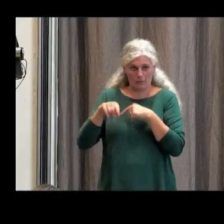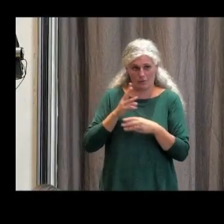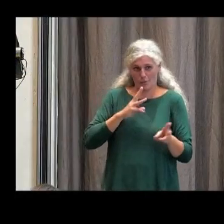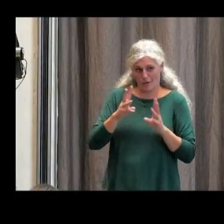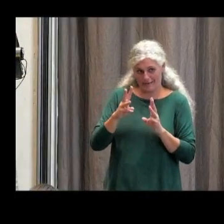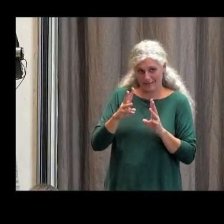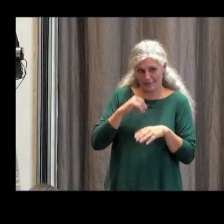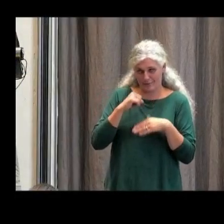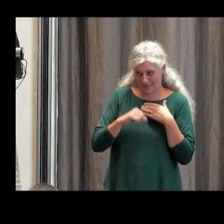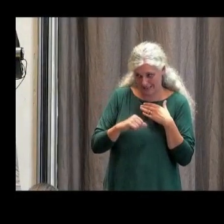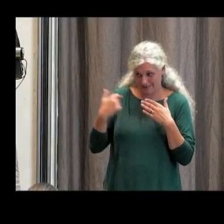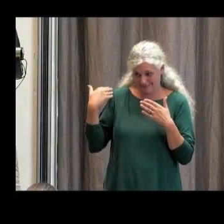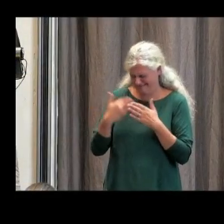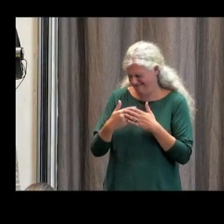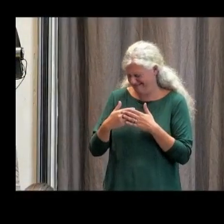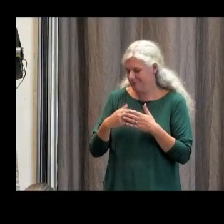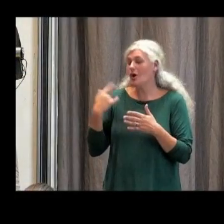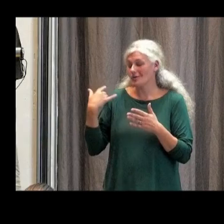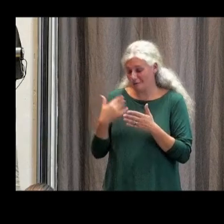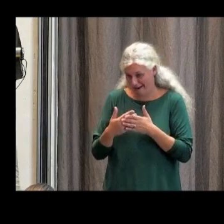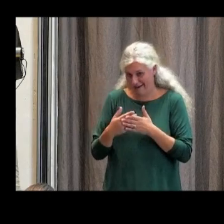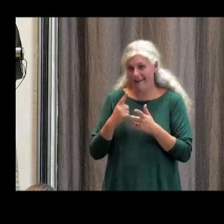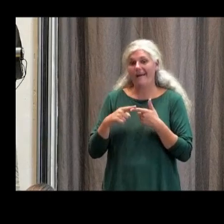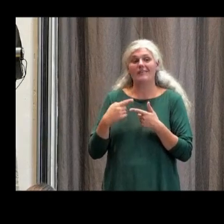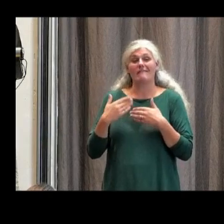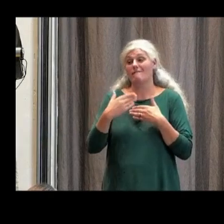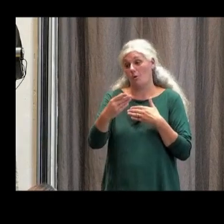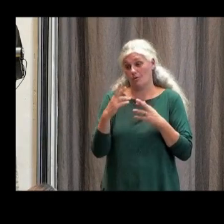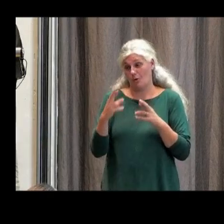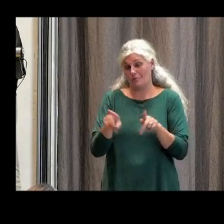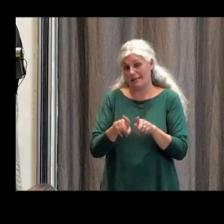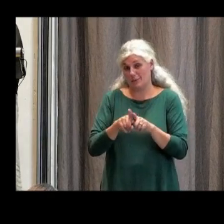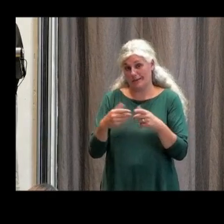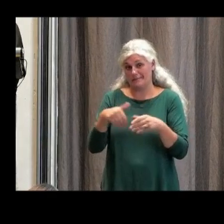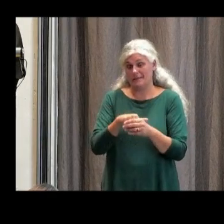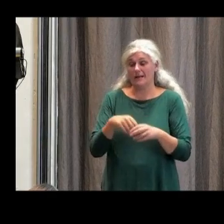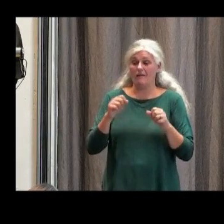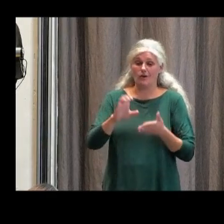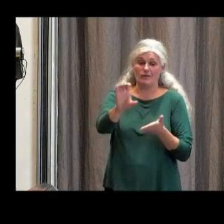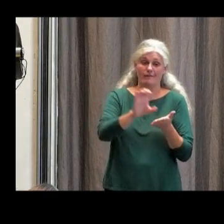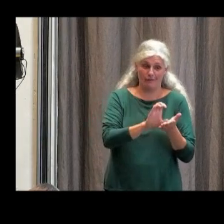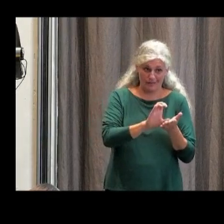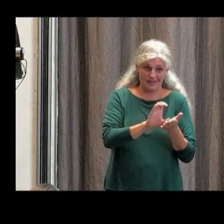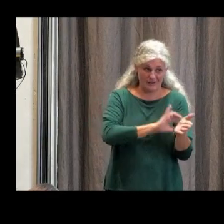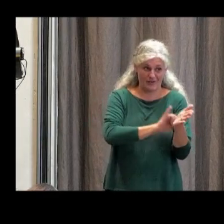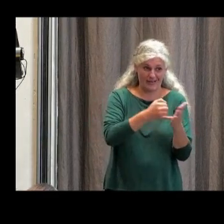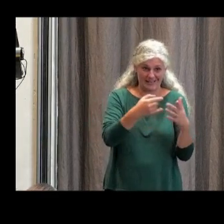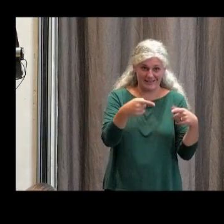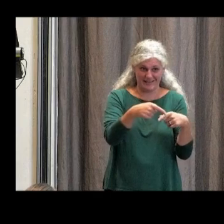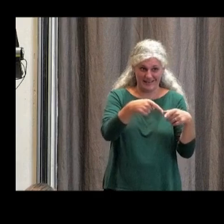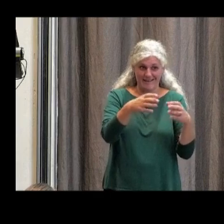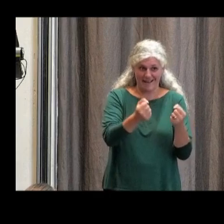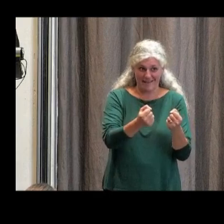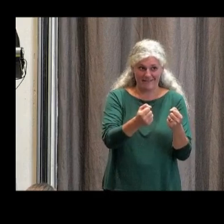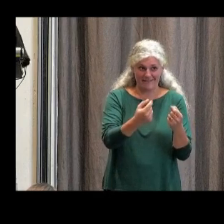work to date and hopefully going forward as well. And of course, the funding agencies here, we need to